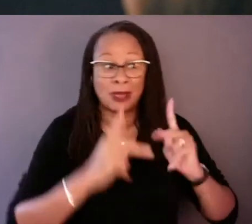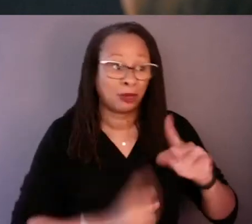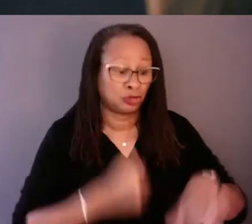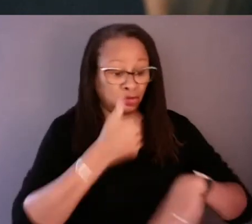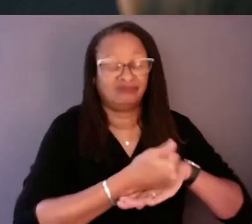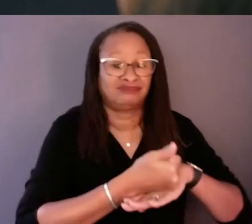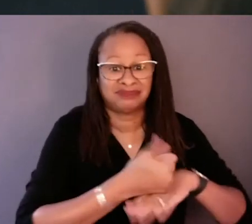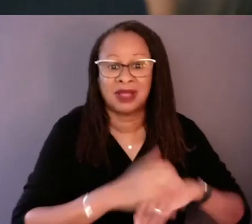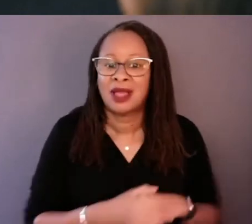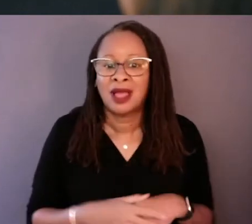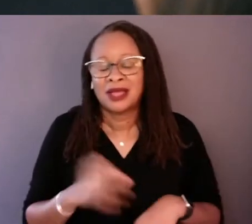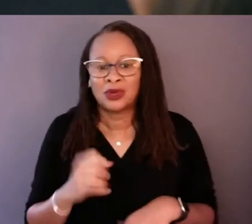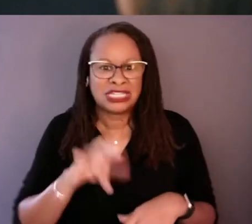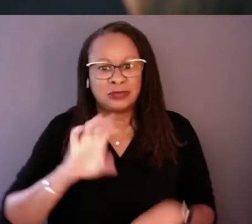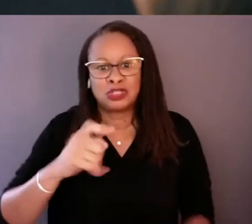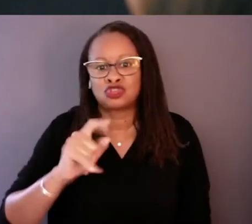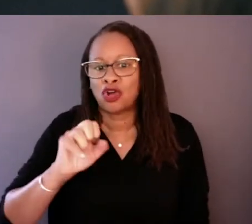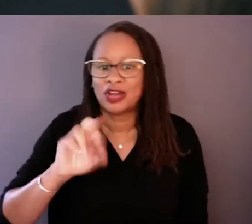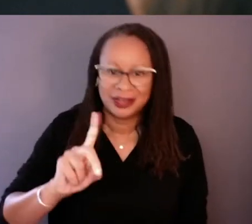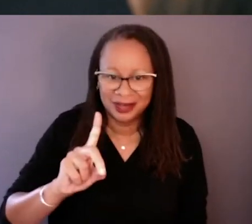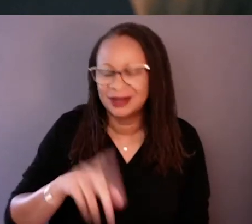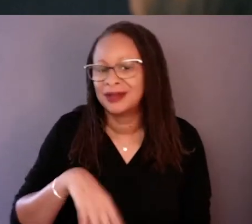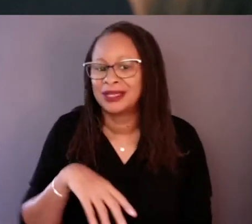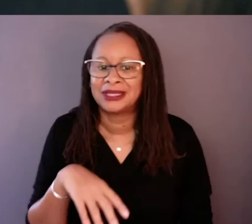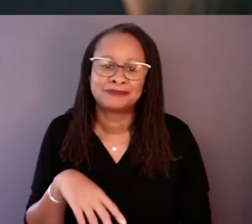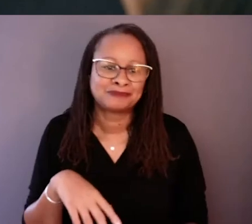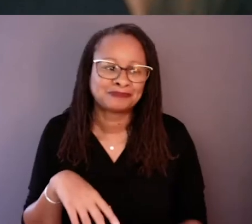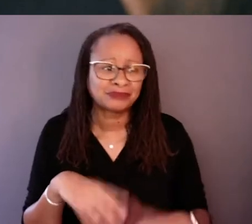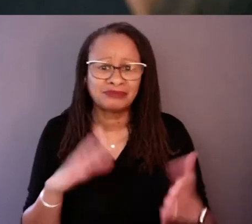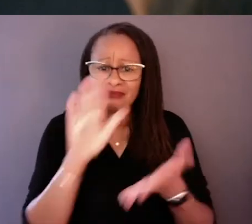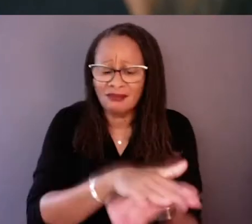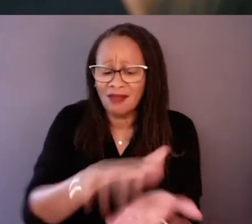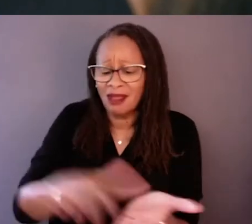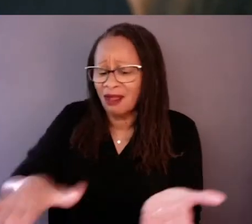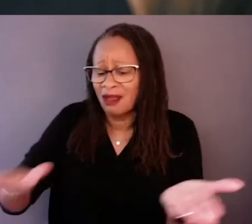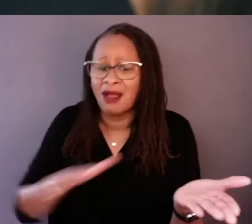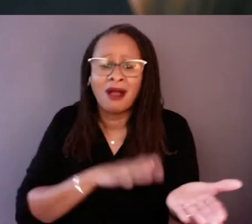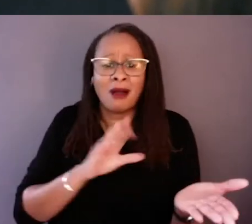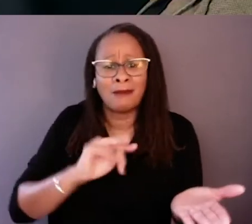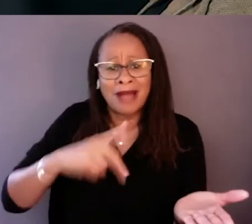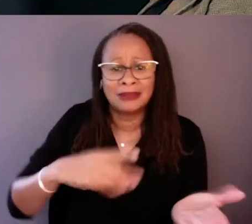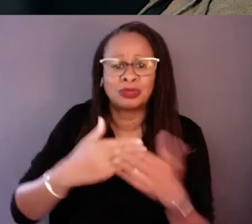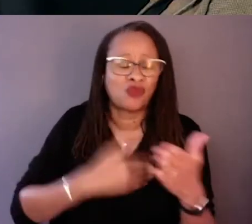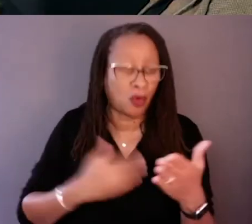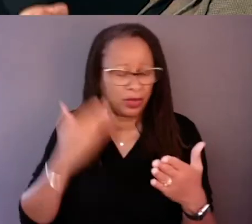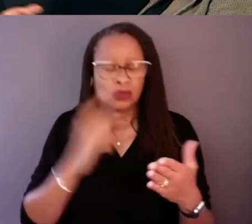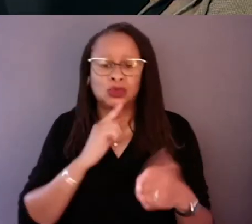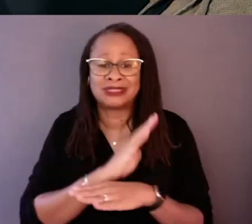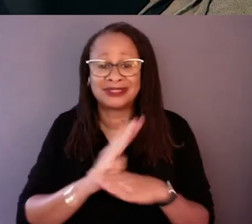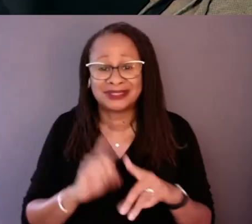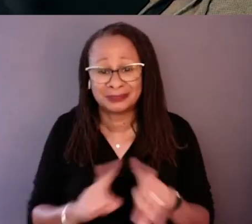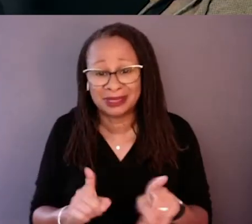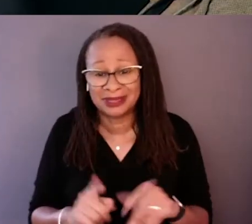Cartesian coordinates in some way before it became private property, legitimate private property. And